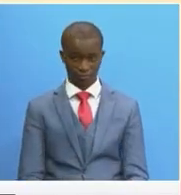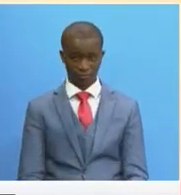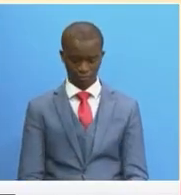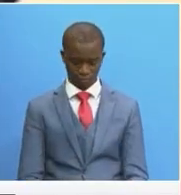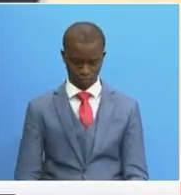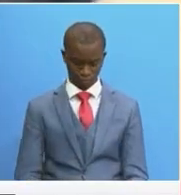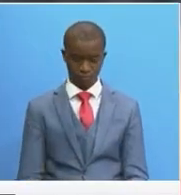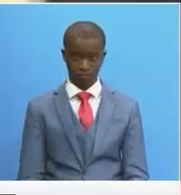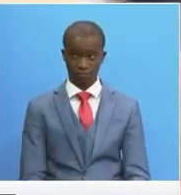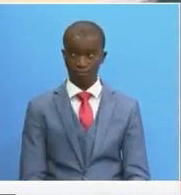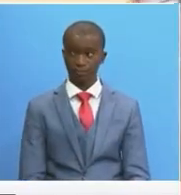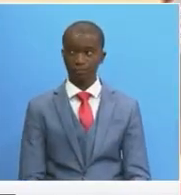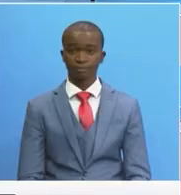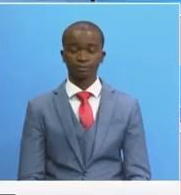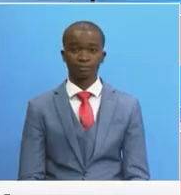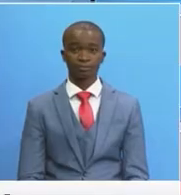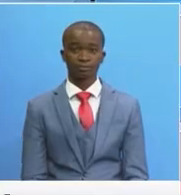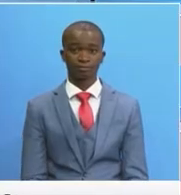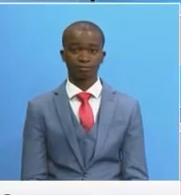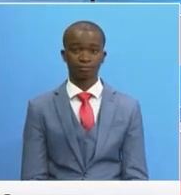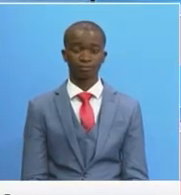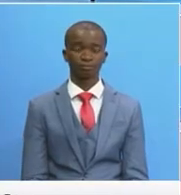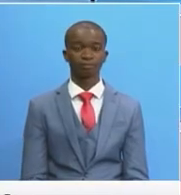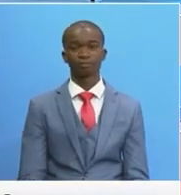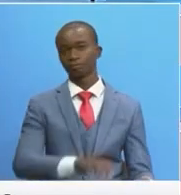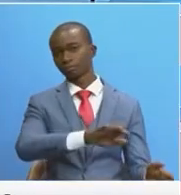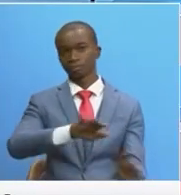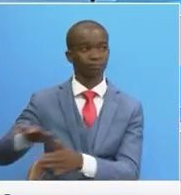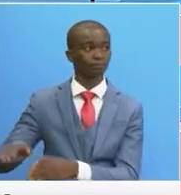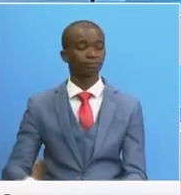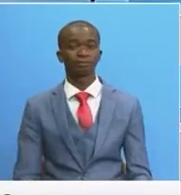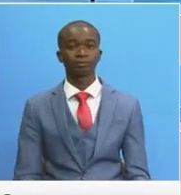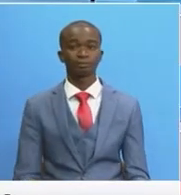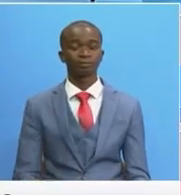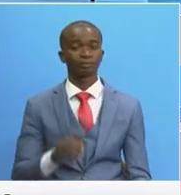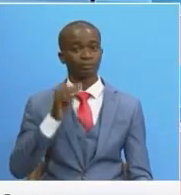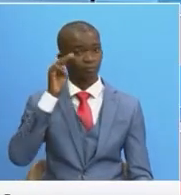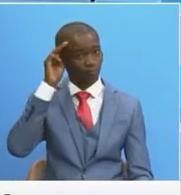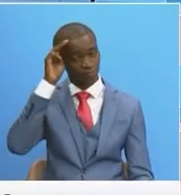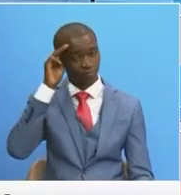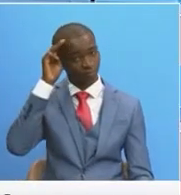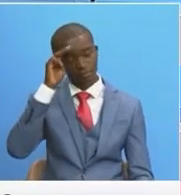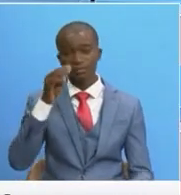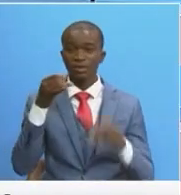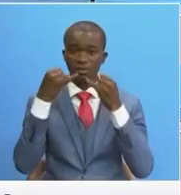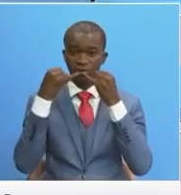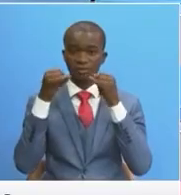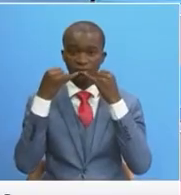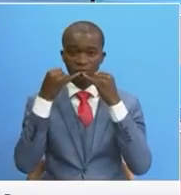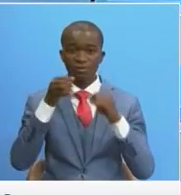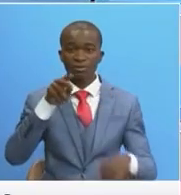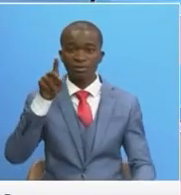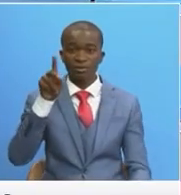District, Muchinga Province. In other news, Ministry of Information and Media Permanent